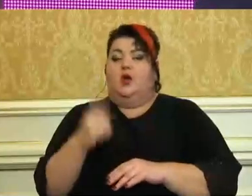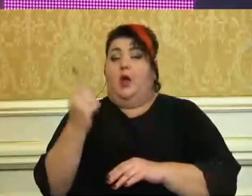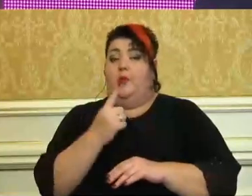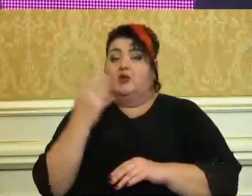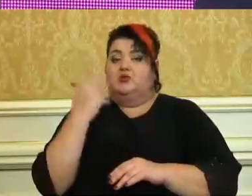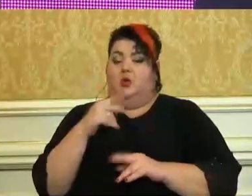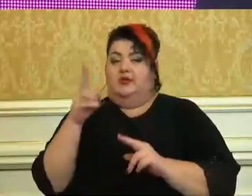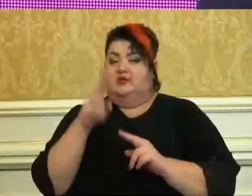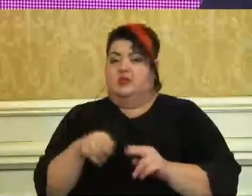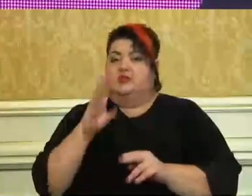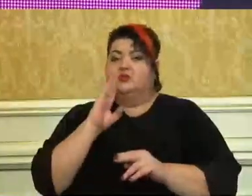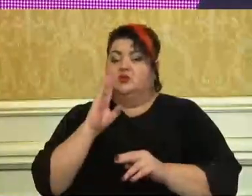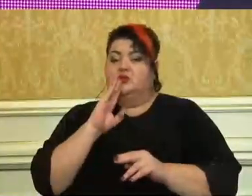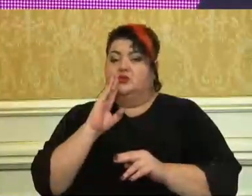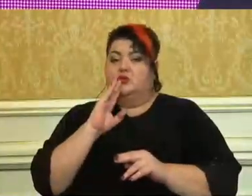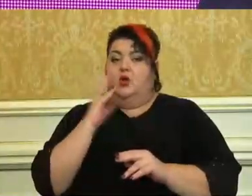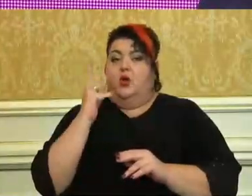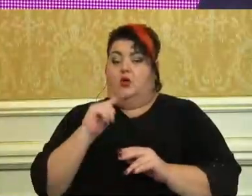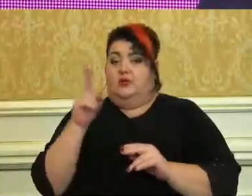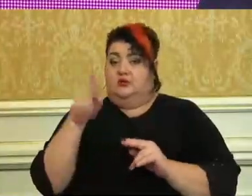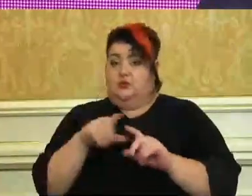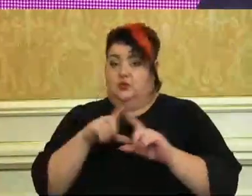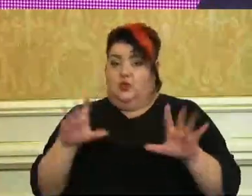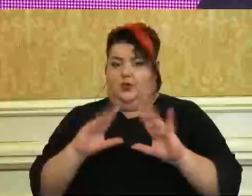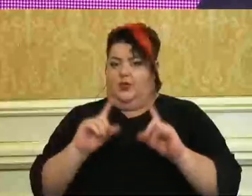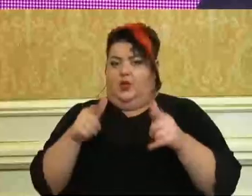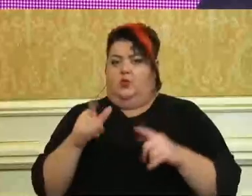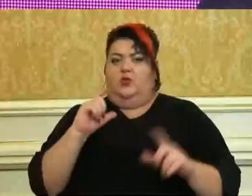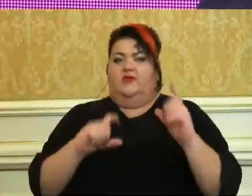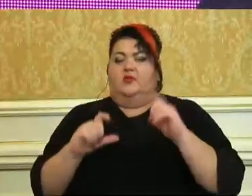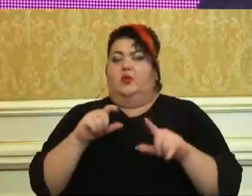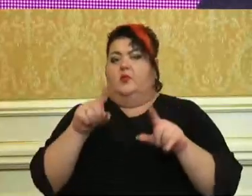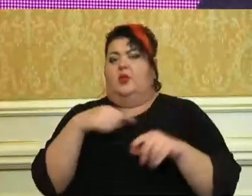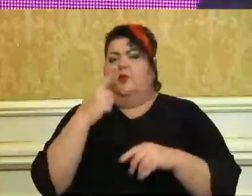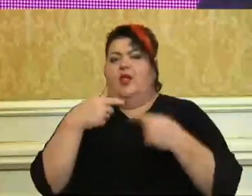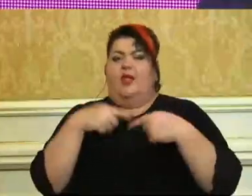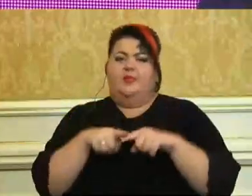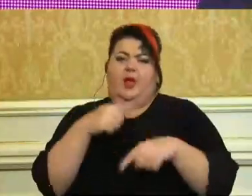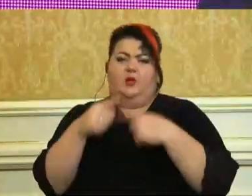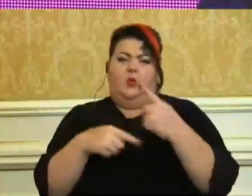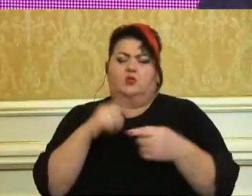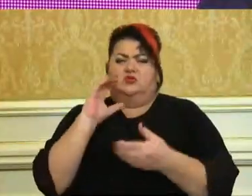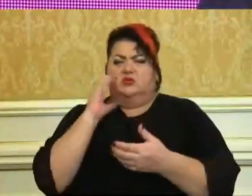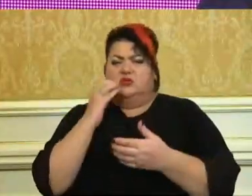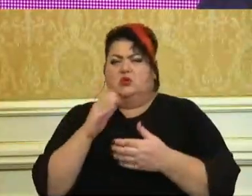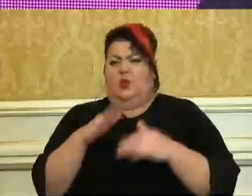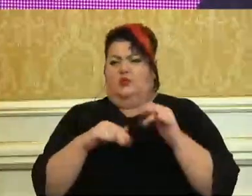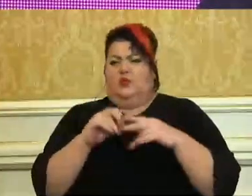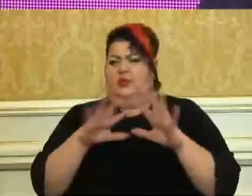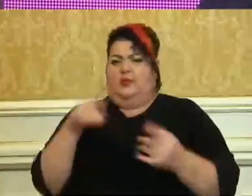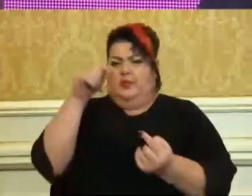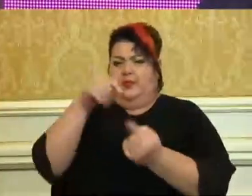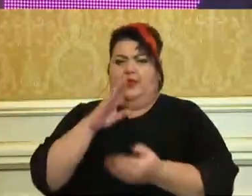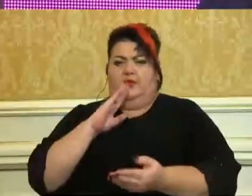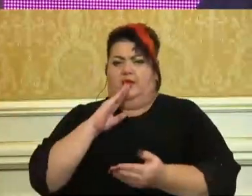special situation when we just, you know, losing the women. Yes, the reason is what?